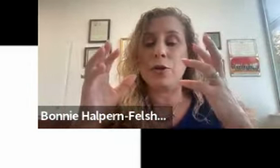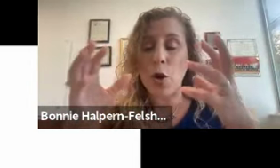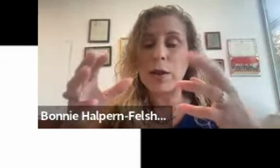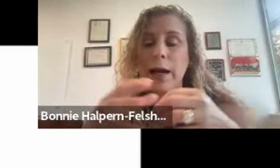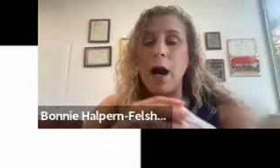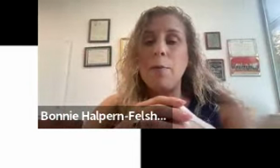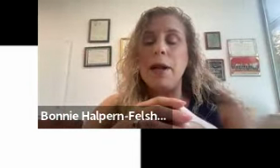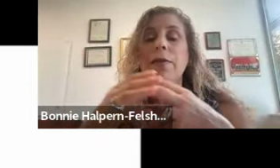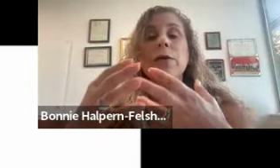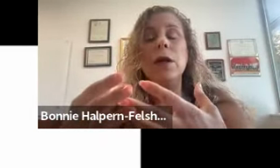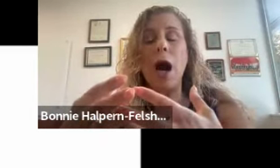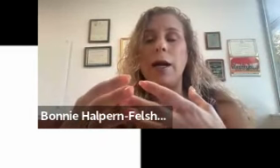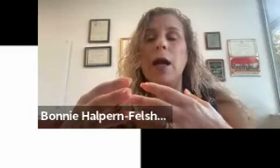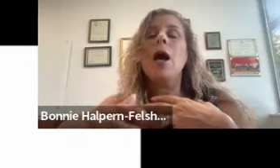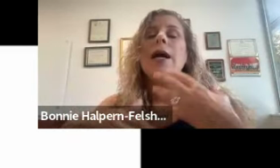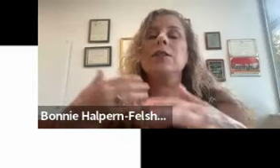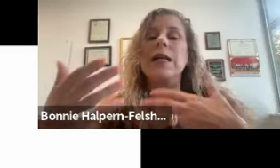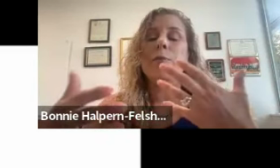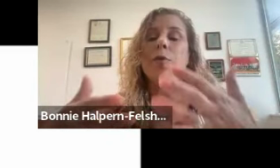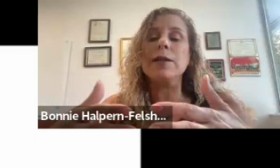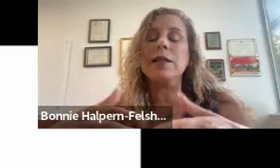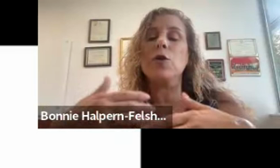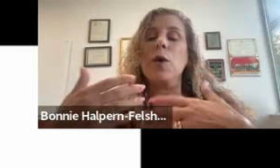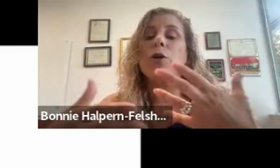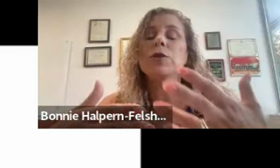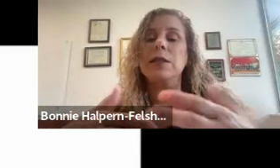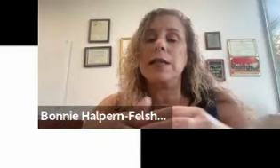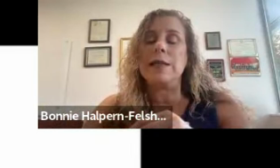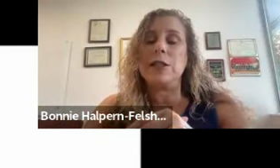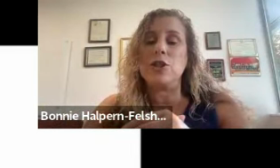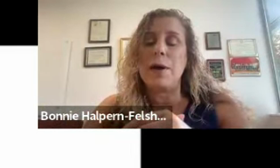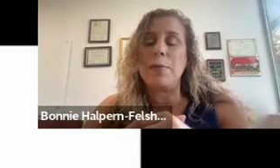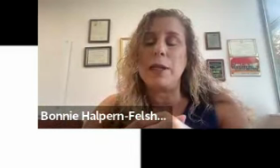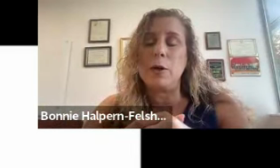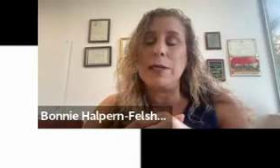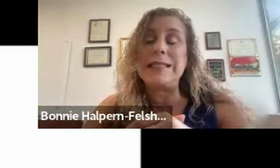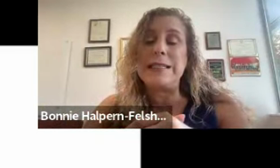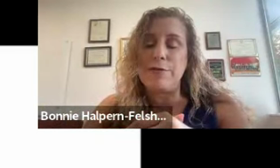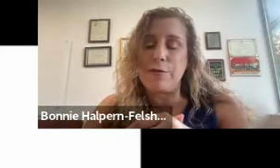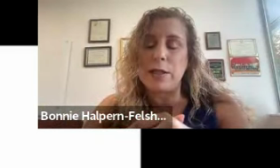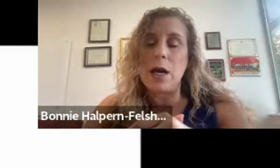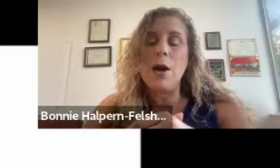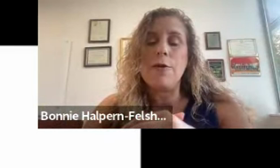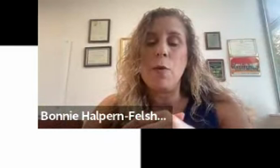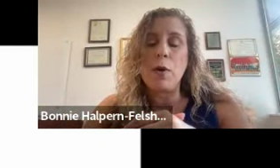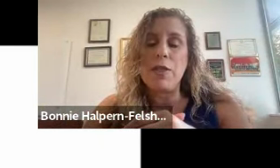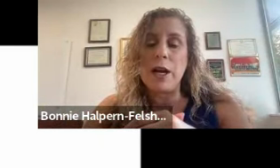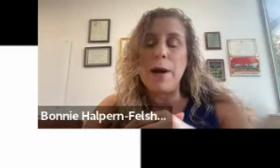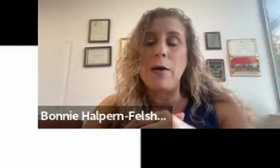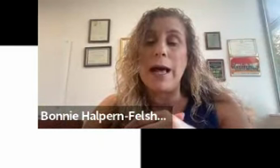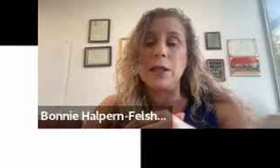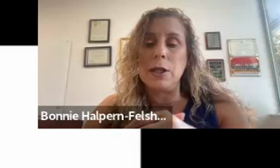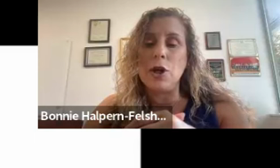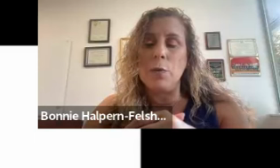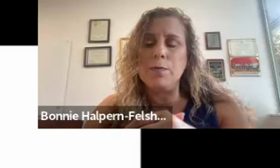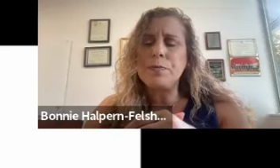that they're totally incompetent. They're not. It's that the process or what goes into that decision may be a little bit different from what we think